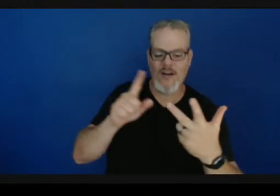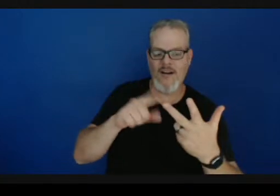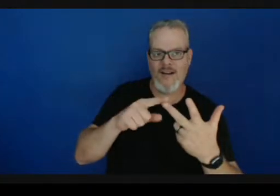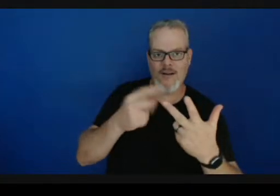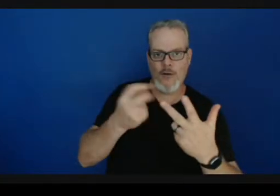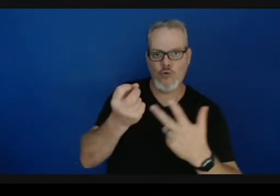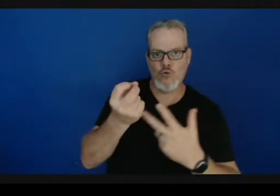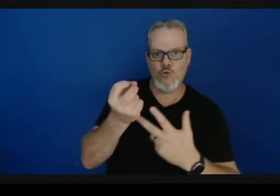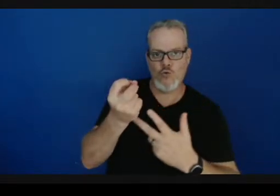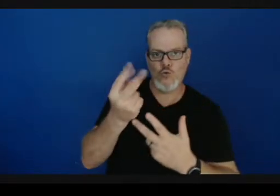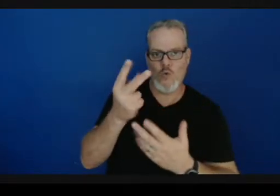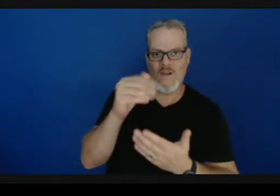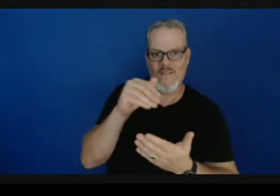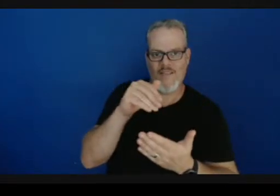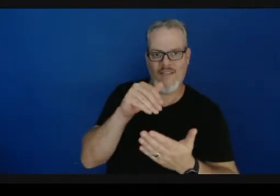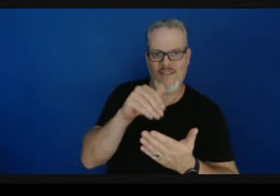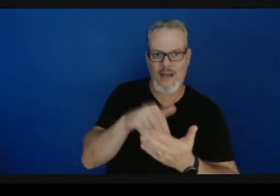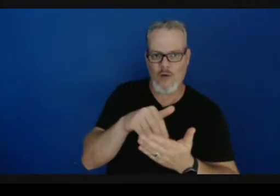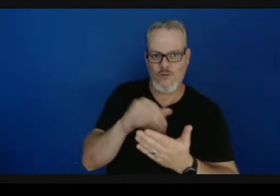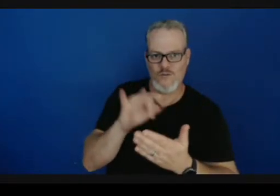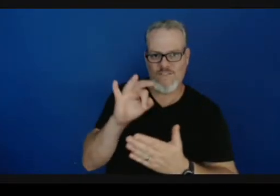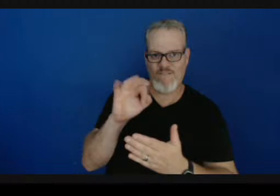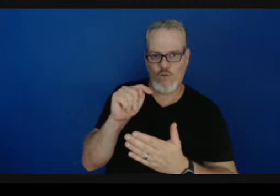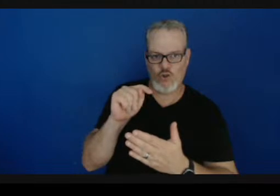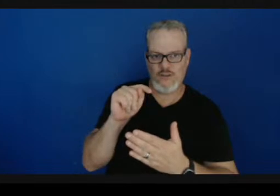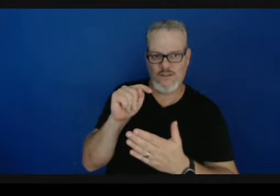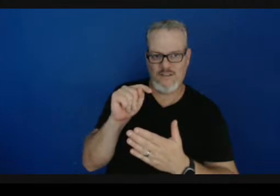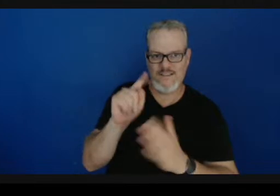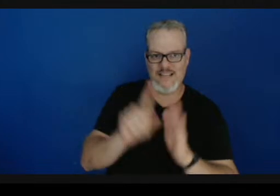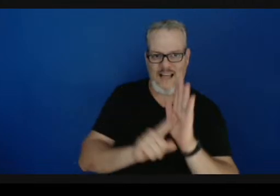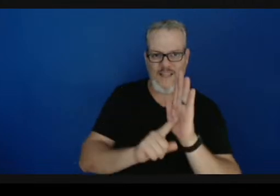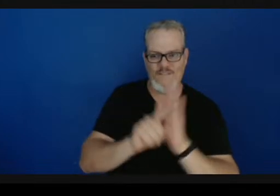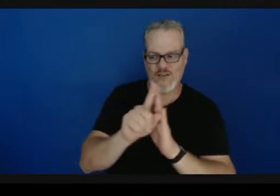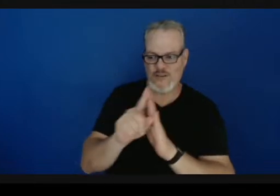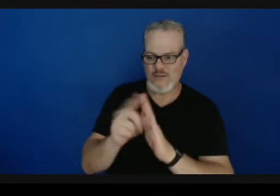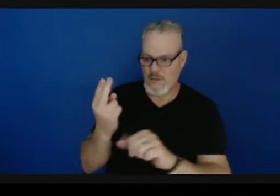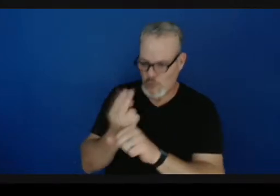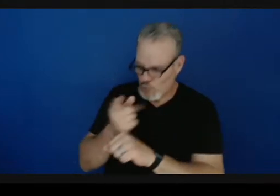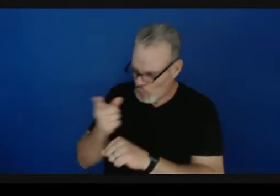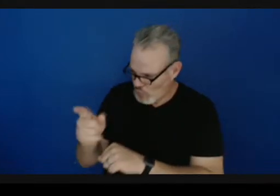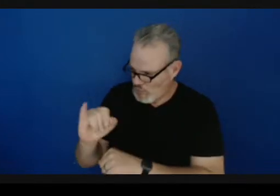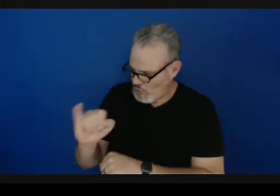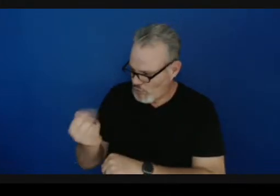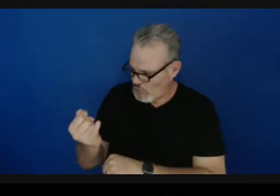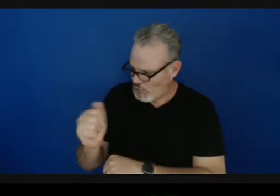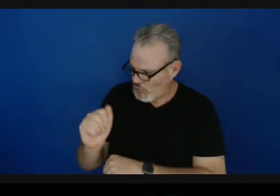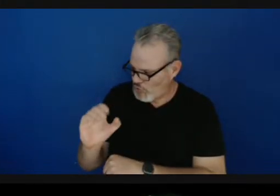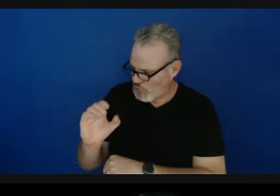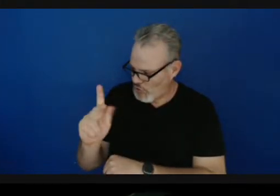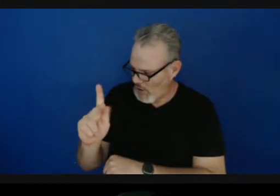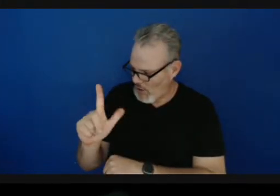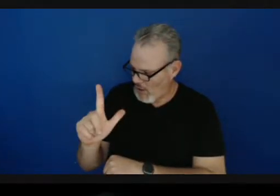foot elevation mark, which is also used by Jack Lockwood and some of the older school guys, I guess.